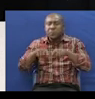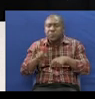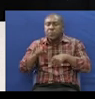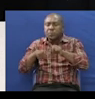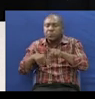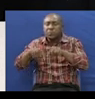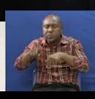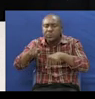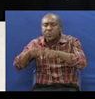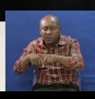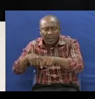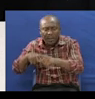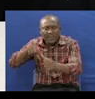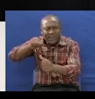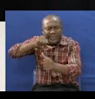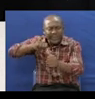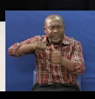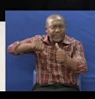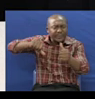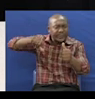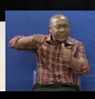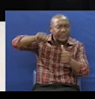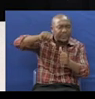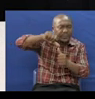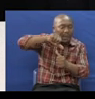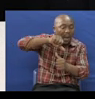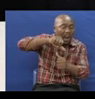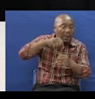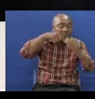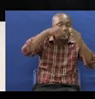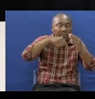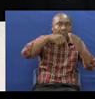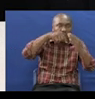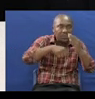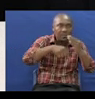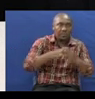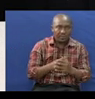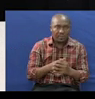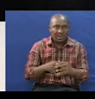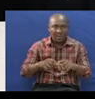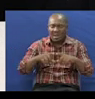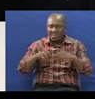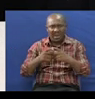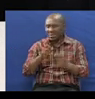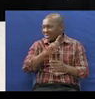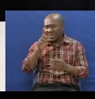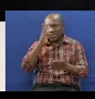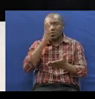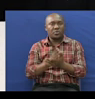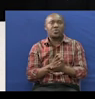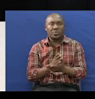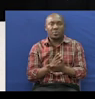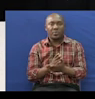took the movement into one direction, could reach to the edge of the Earth and fall into the